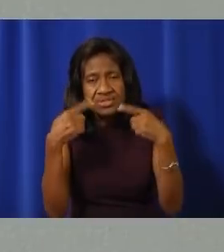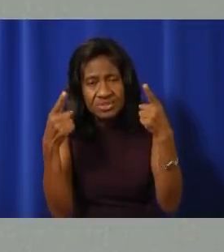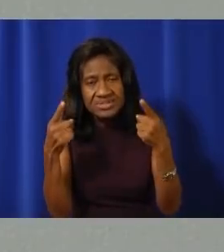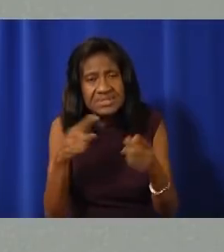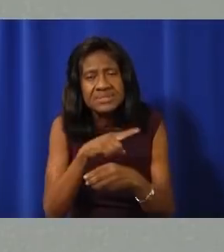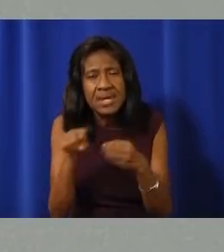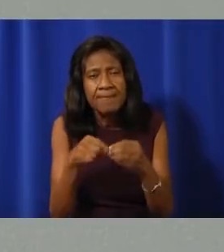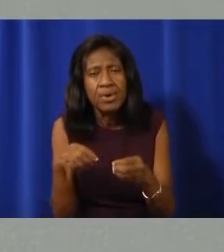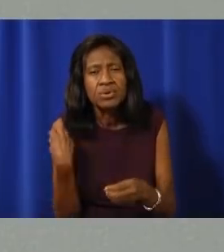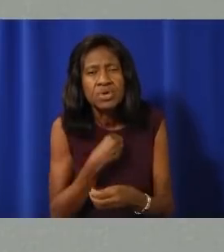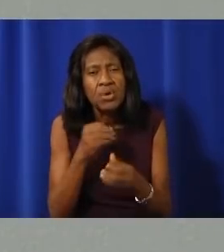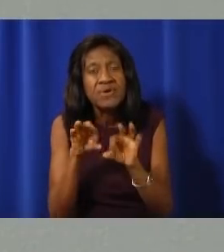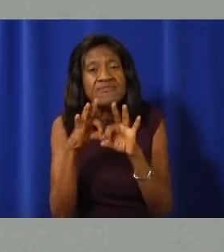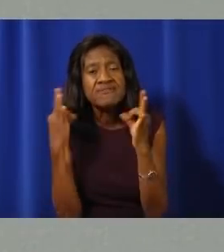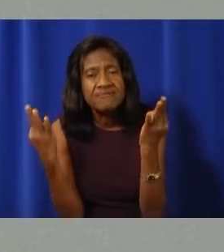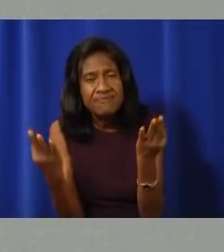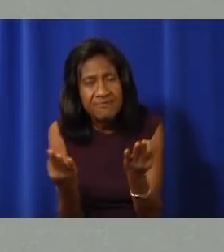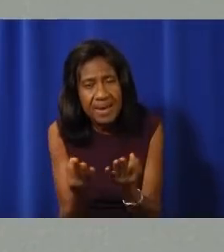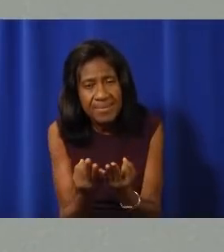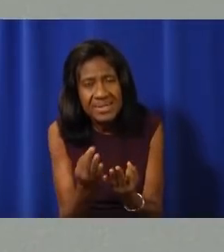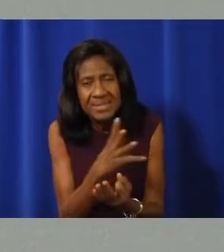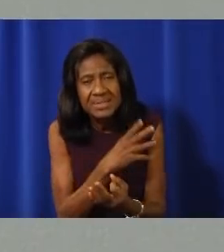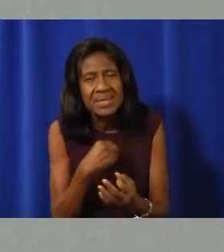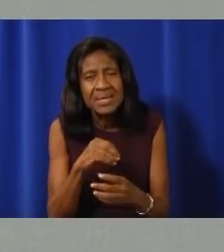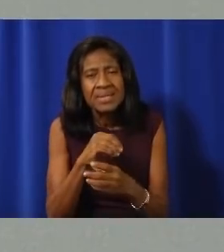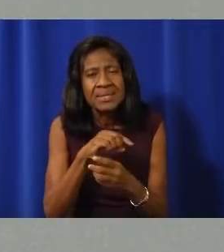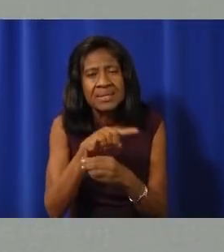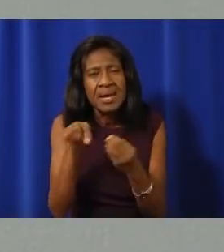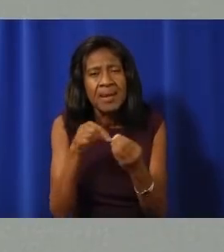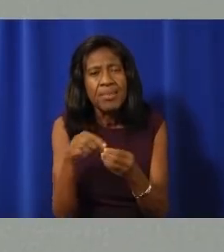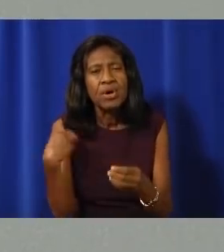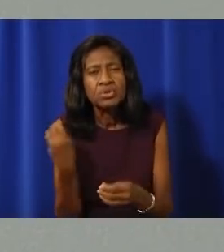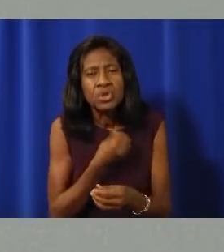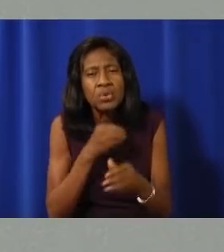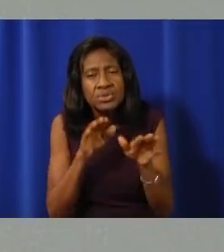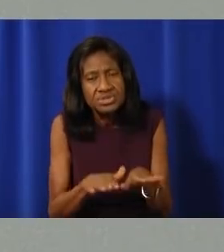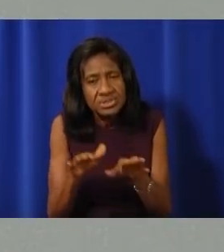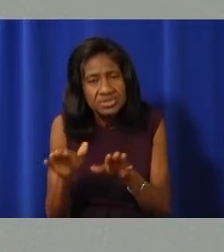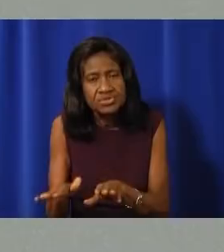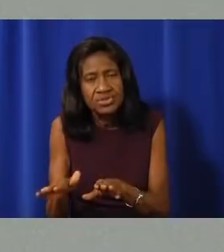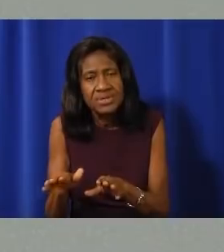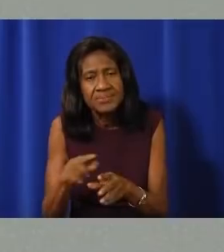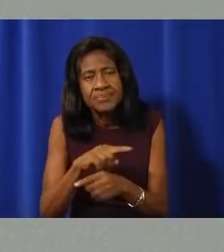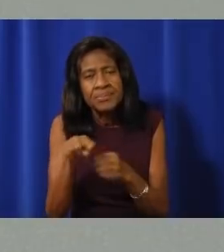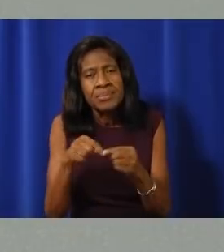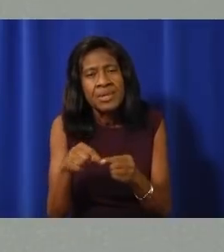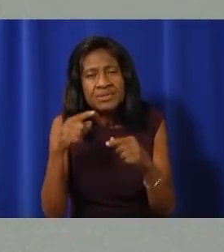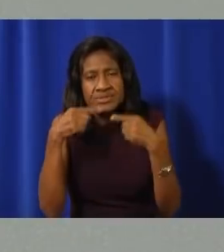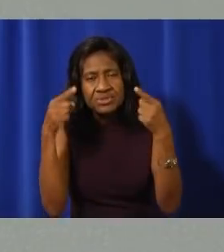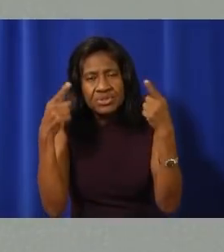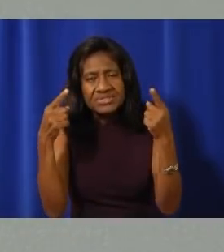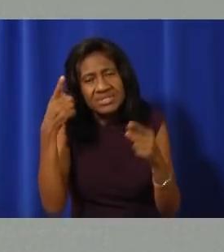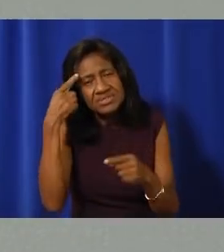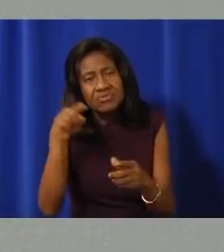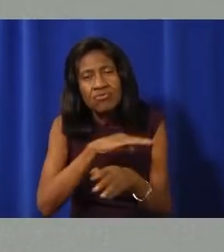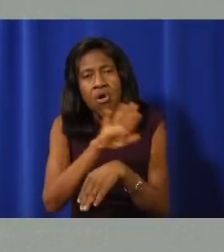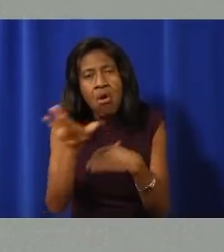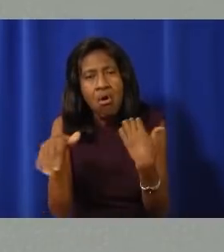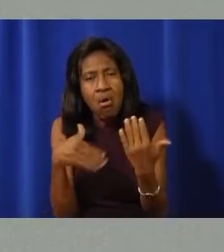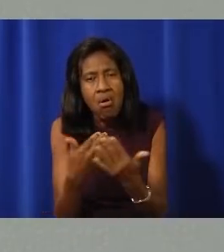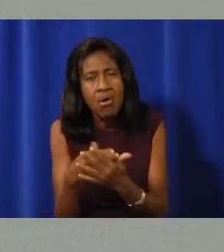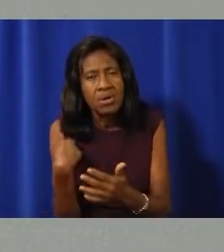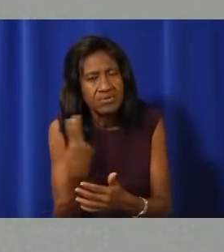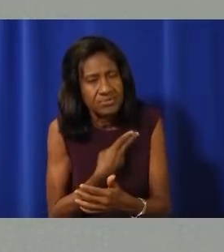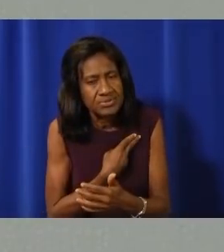families. This is about our children. This is about success for all of us.